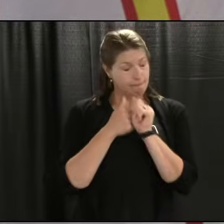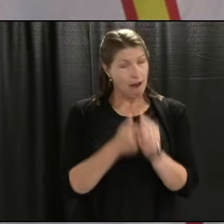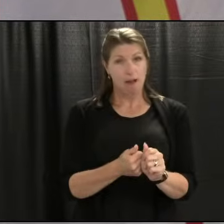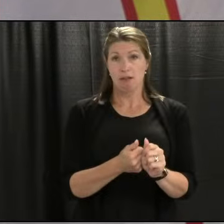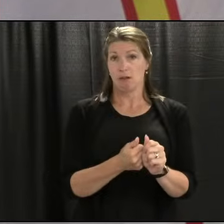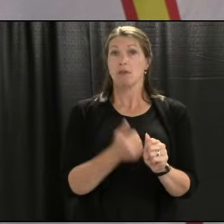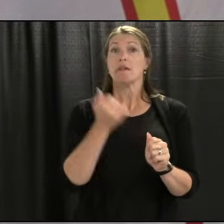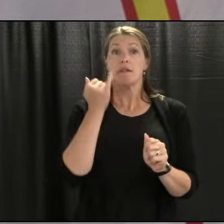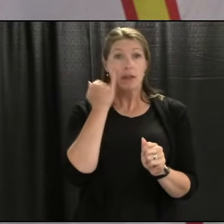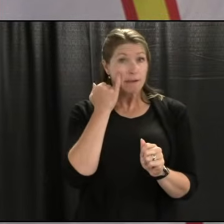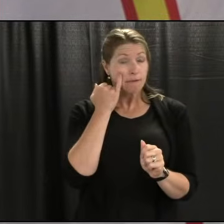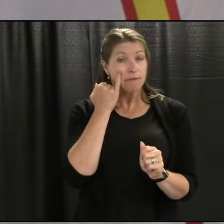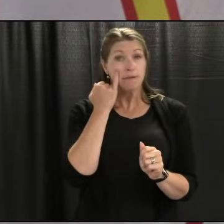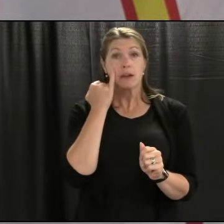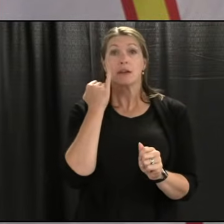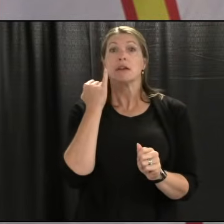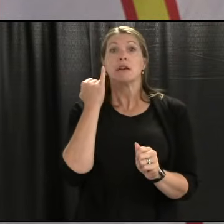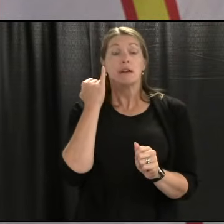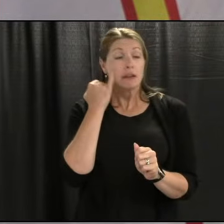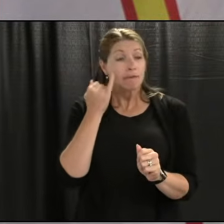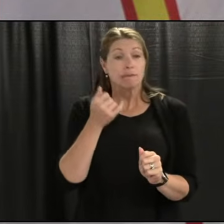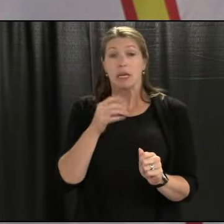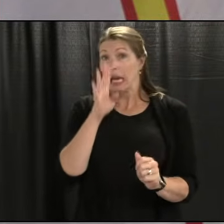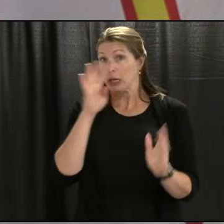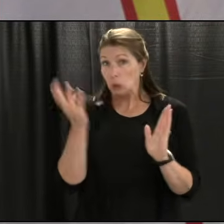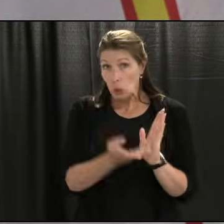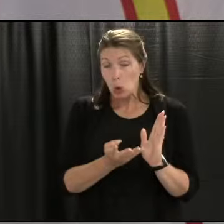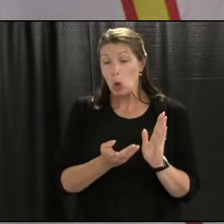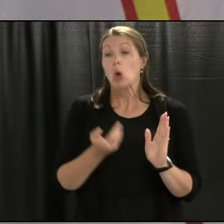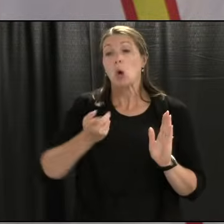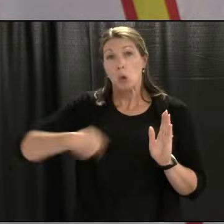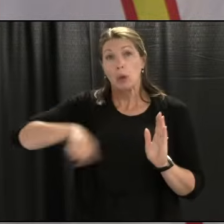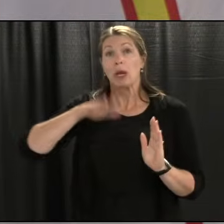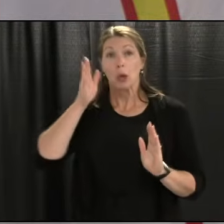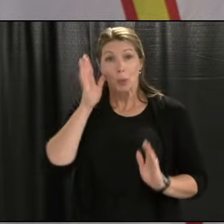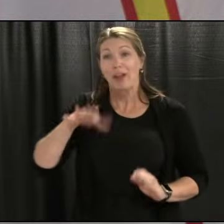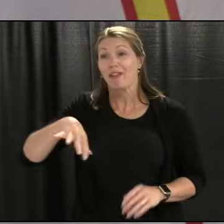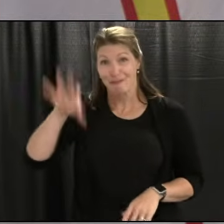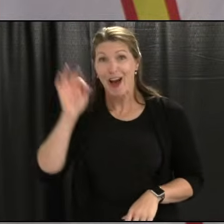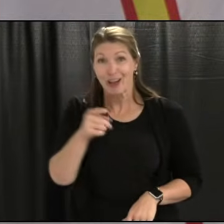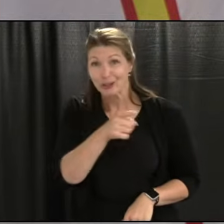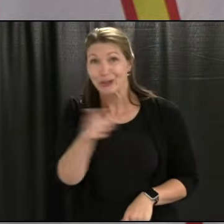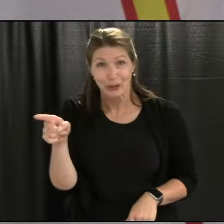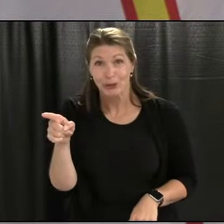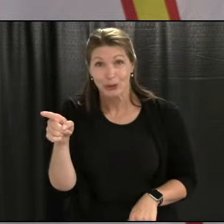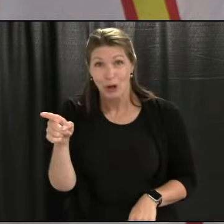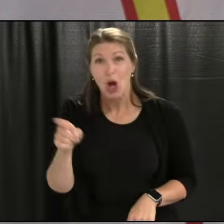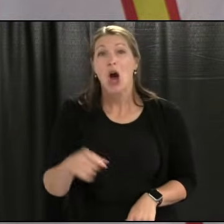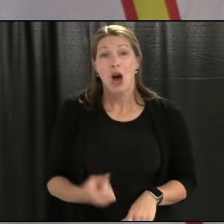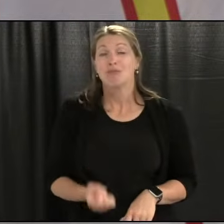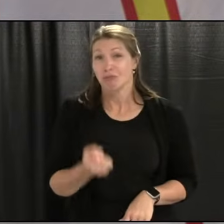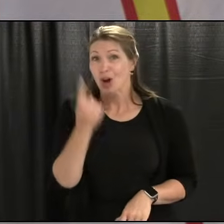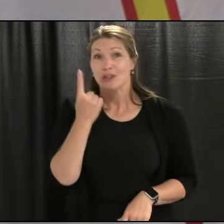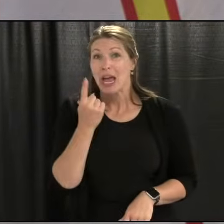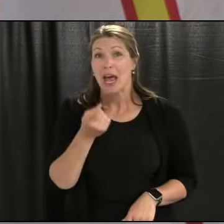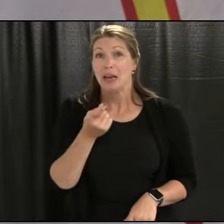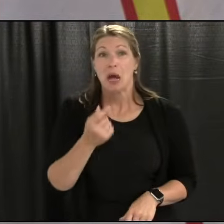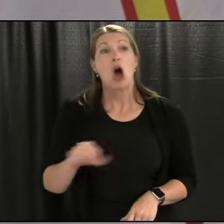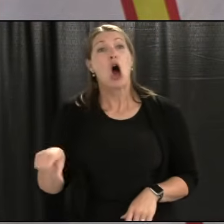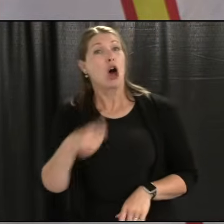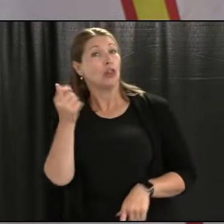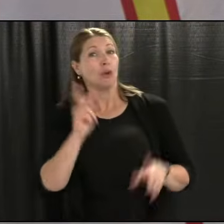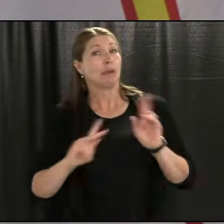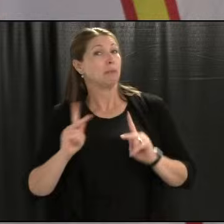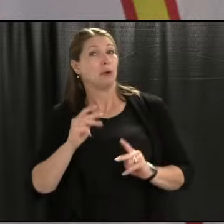you do violate this, we will find you and we will fine you. And I can tell you that Newfoundlanders and Labradorians are not going to be happy with people who